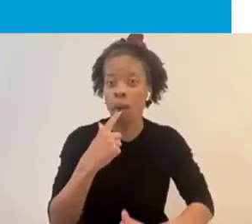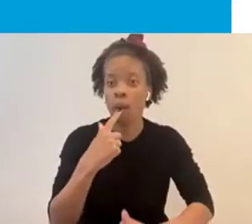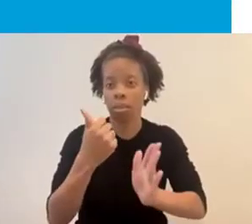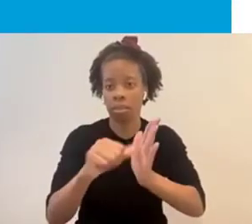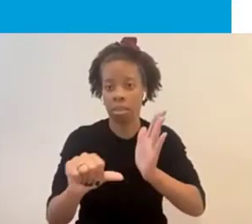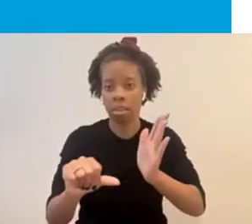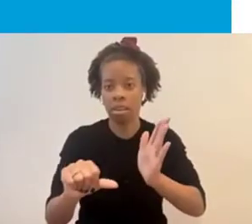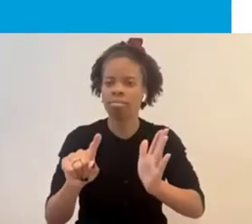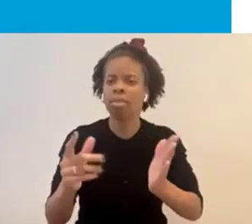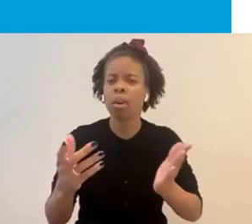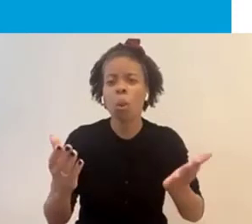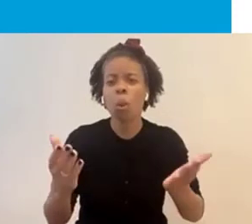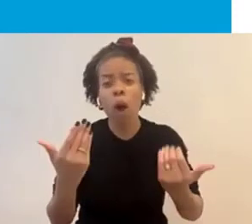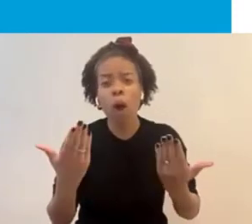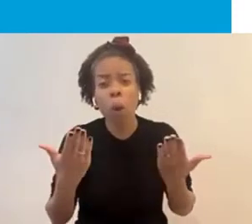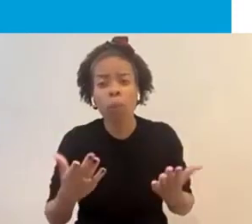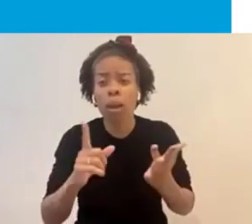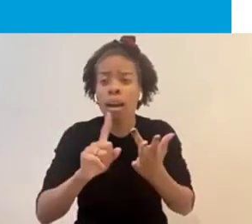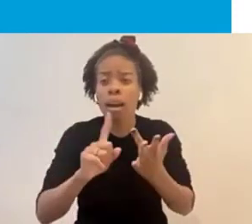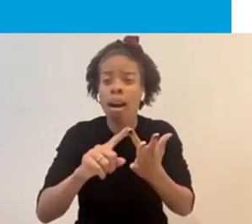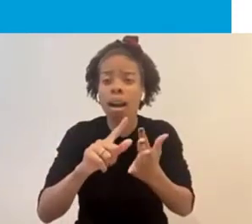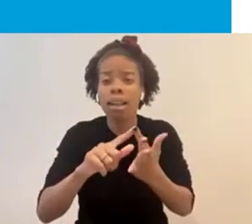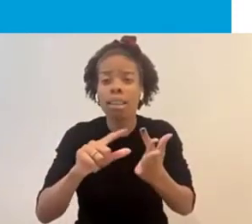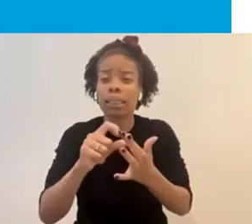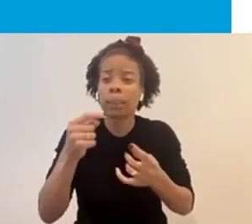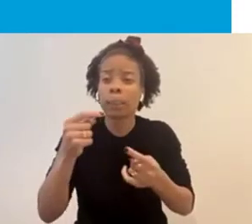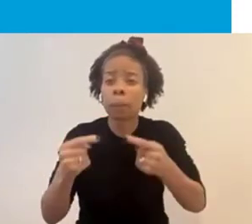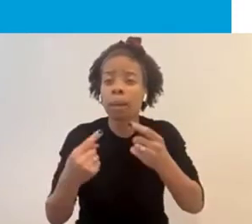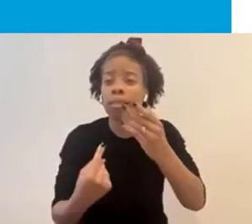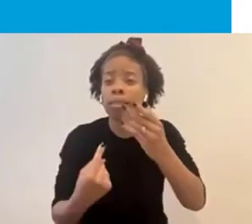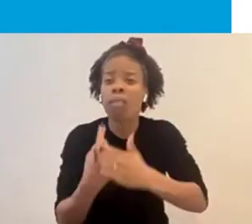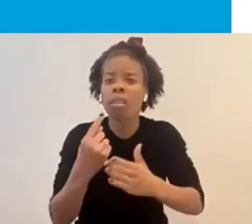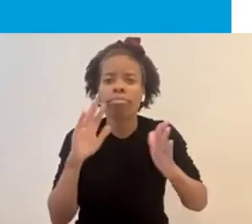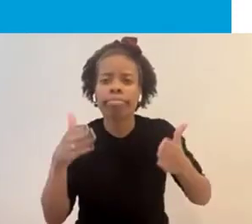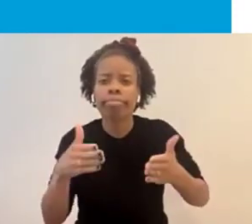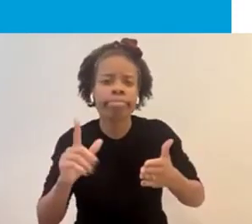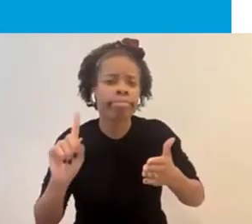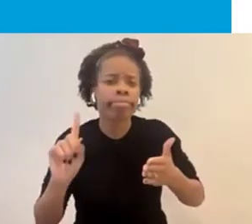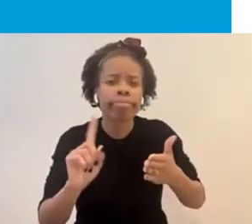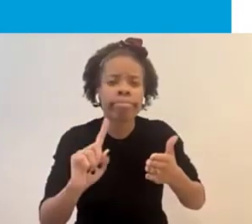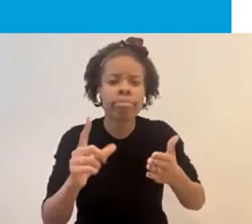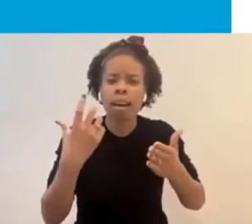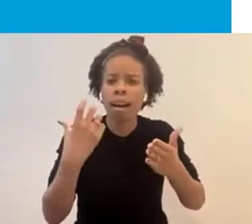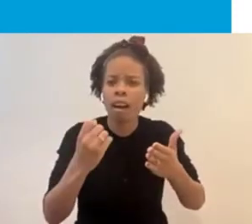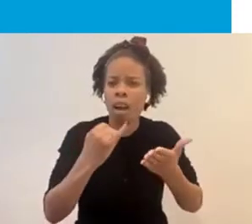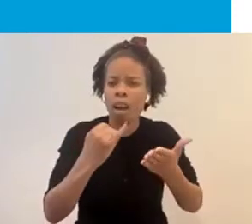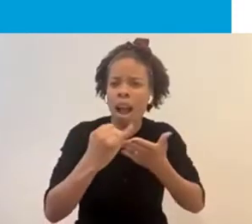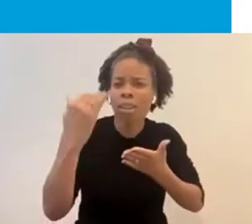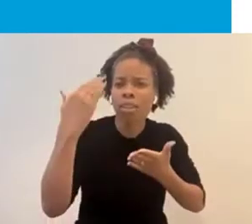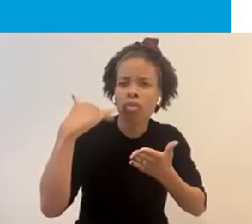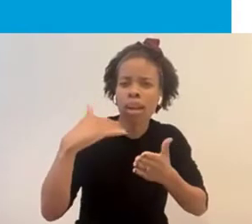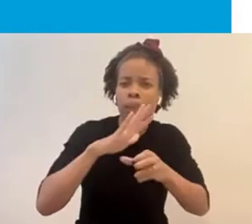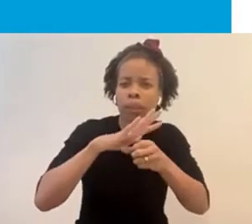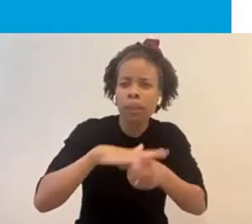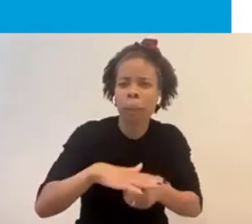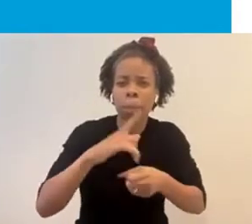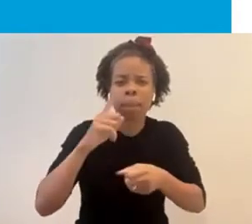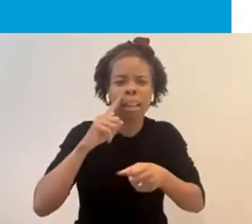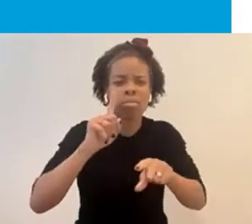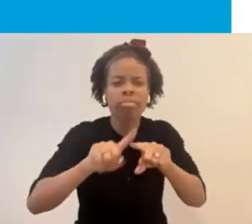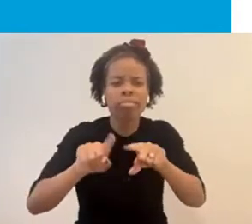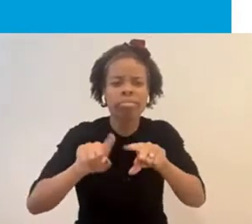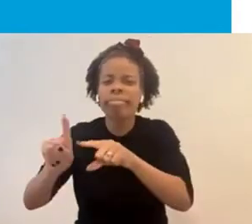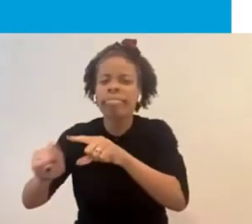Welcome to today's IIED Debates event, looking at dimensions of racism and anti-racism in development sector